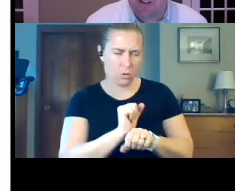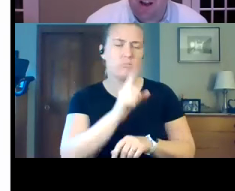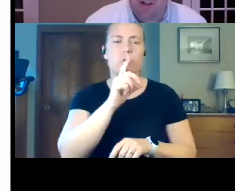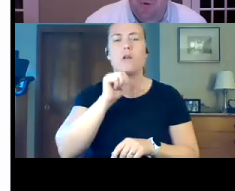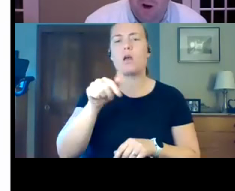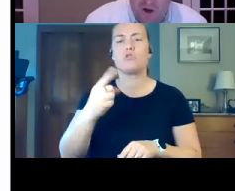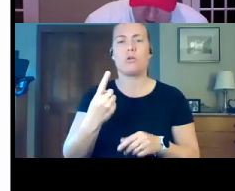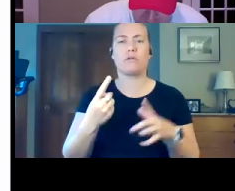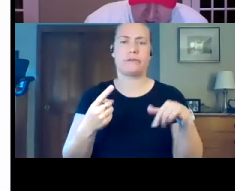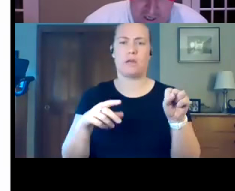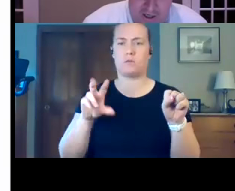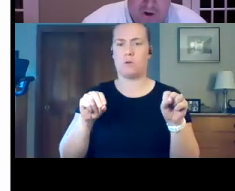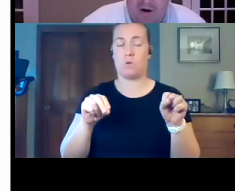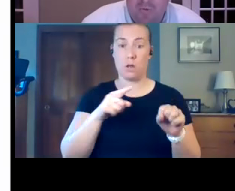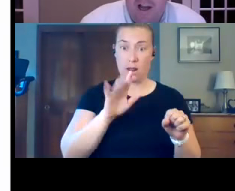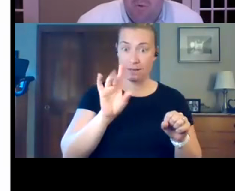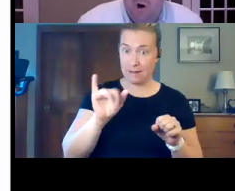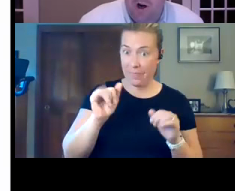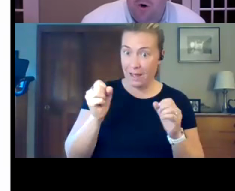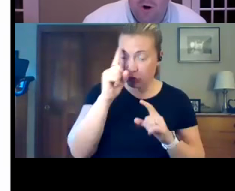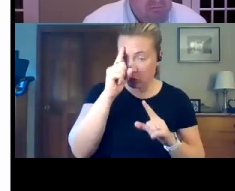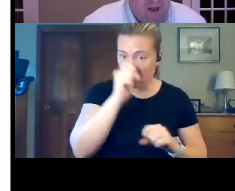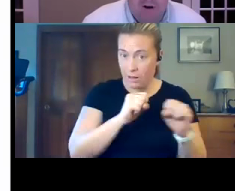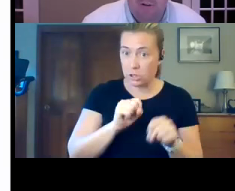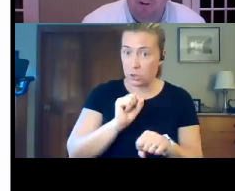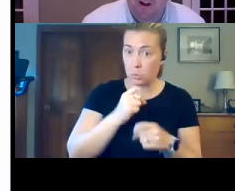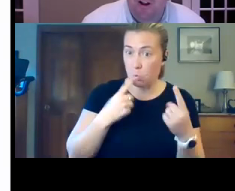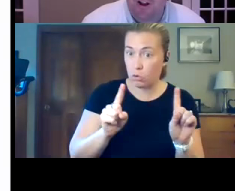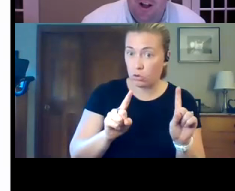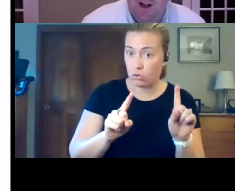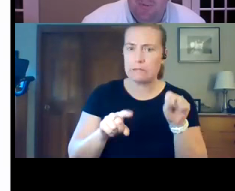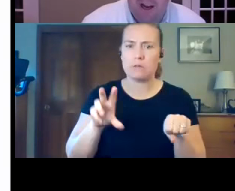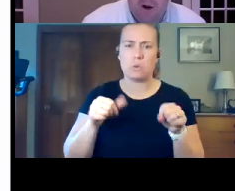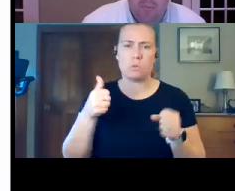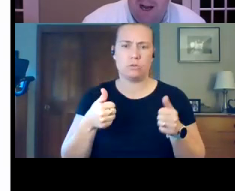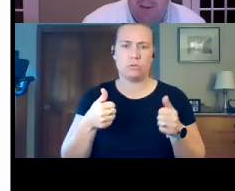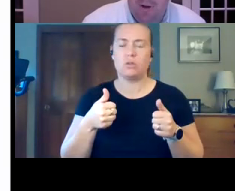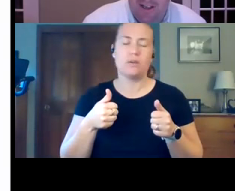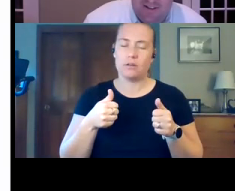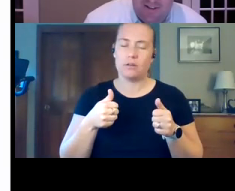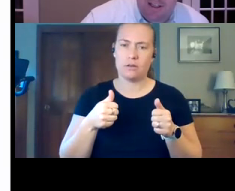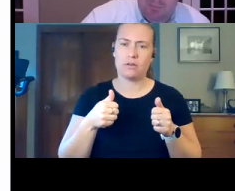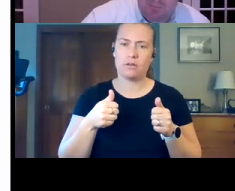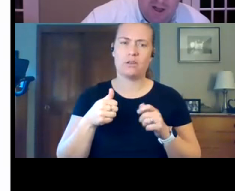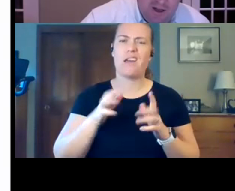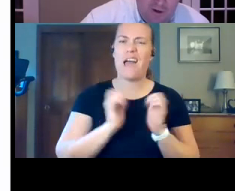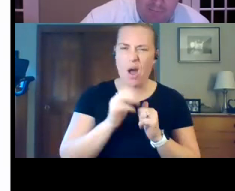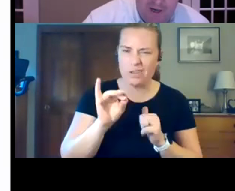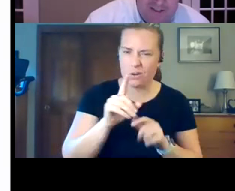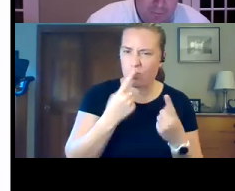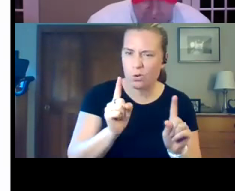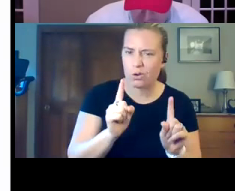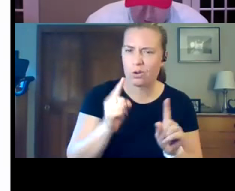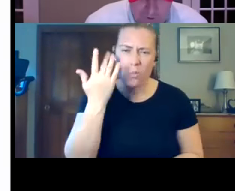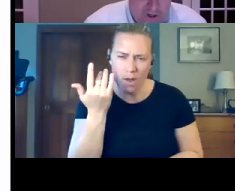did this strategy work, but how and why did it work, or how did it fail, and how can we optimize